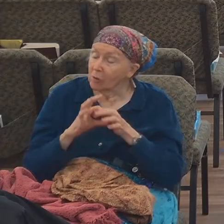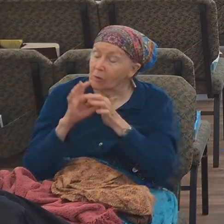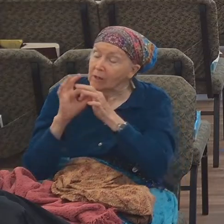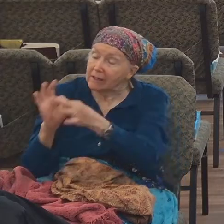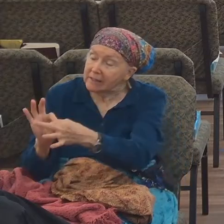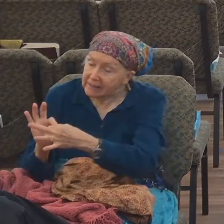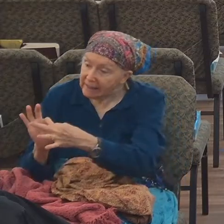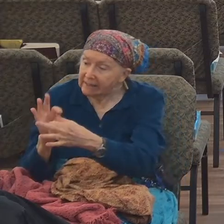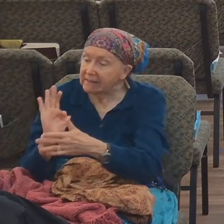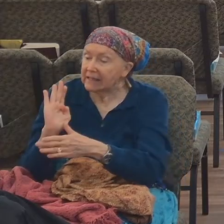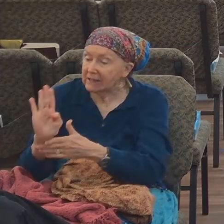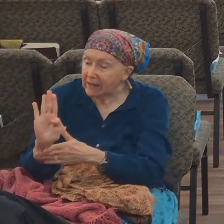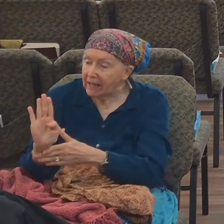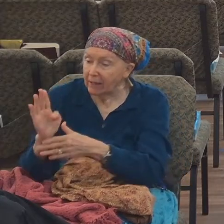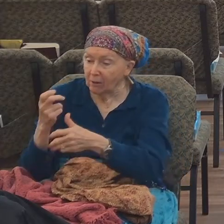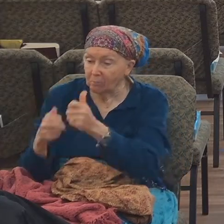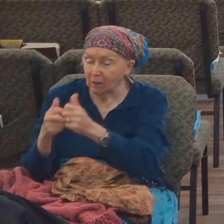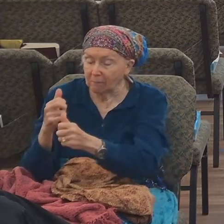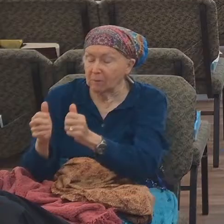What's he saying here?